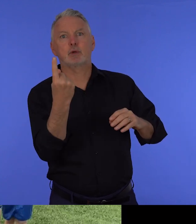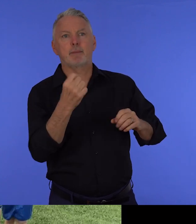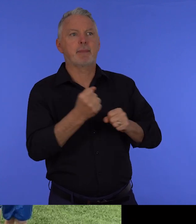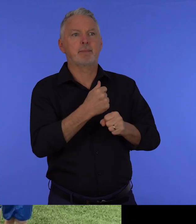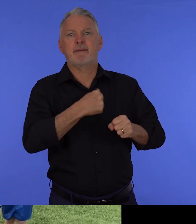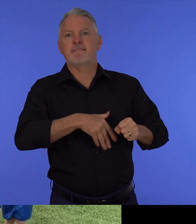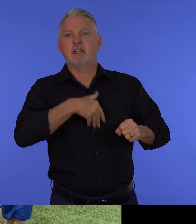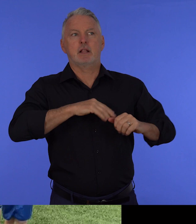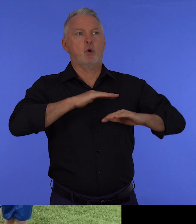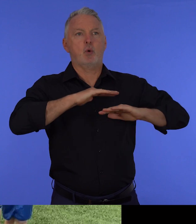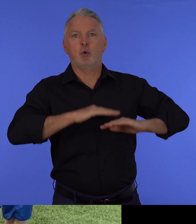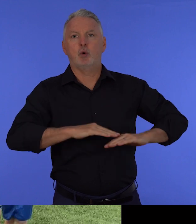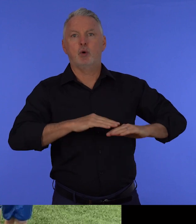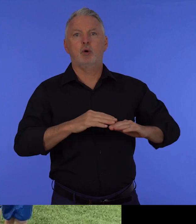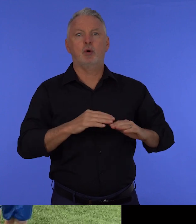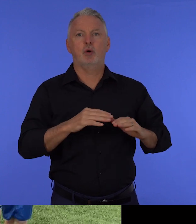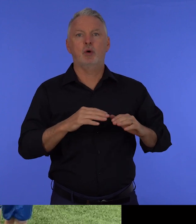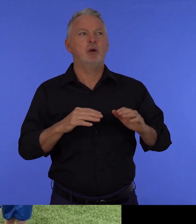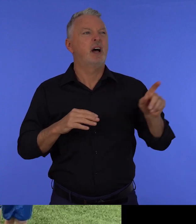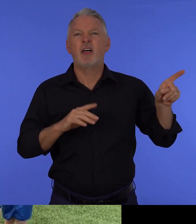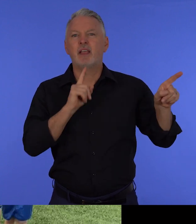to talk to me, to reassure me.